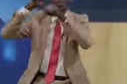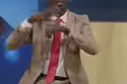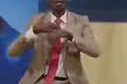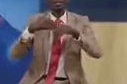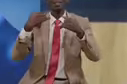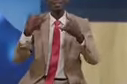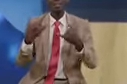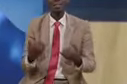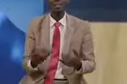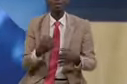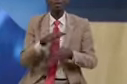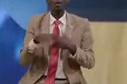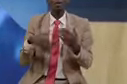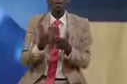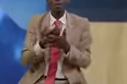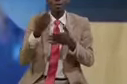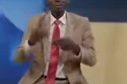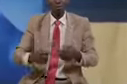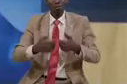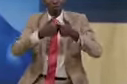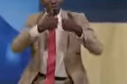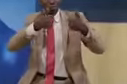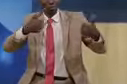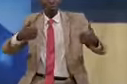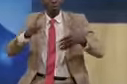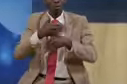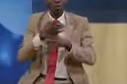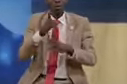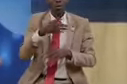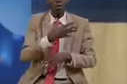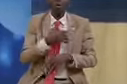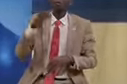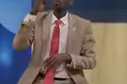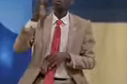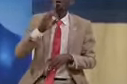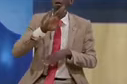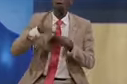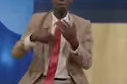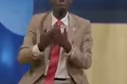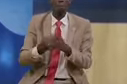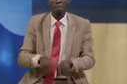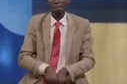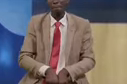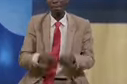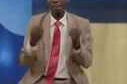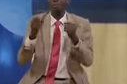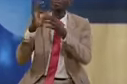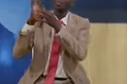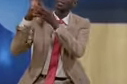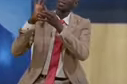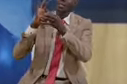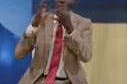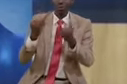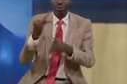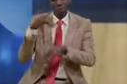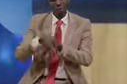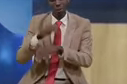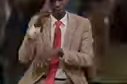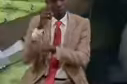of partition between you and God, they are broken down. Reconciliation tonight. I